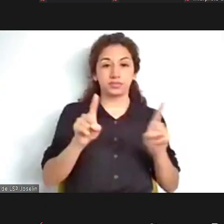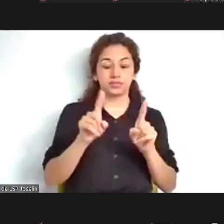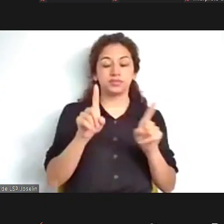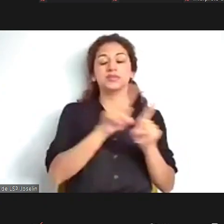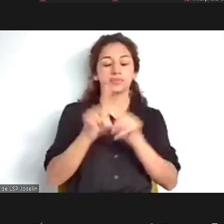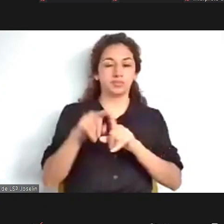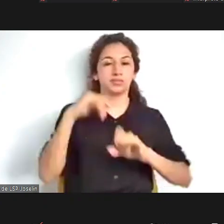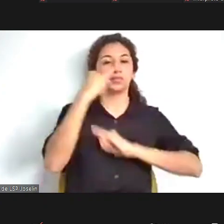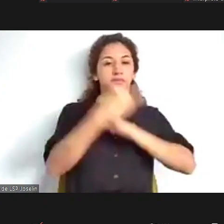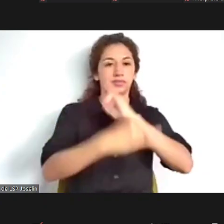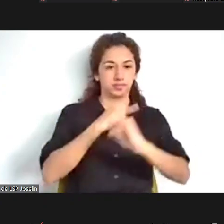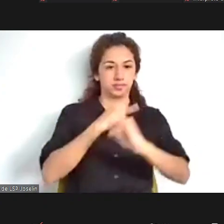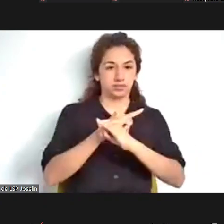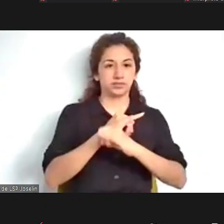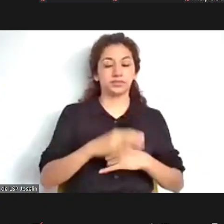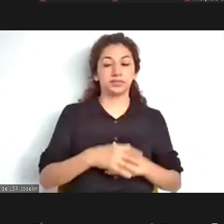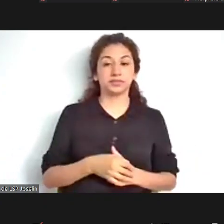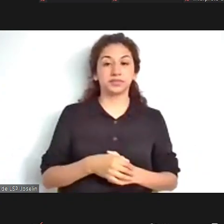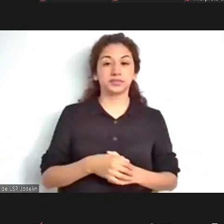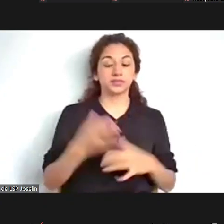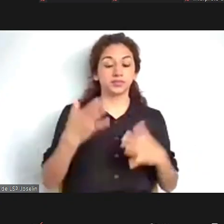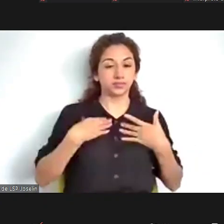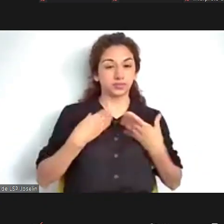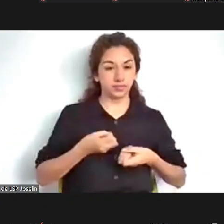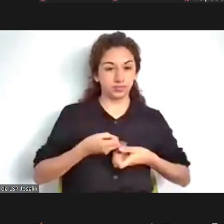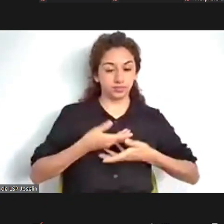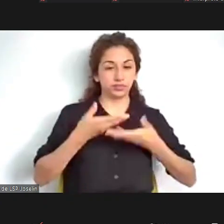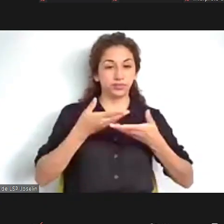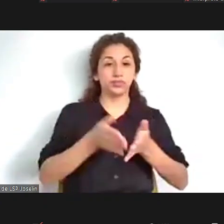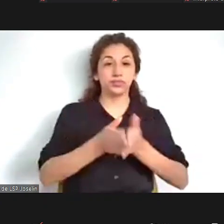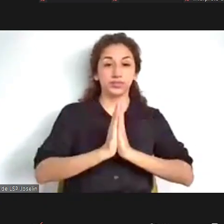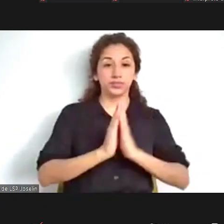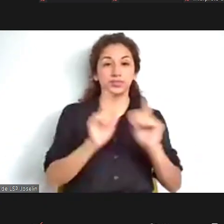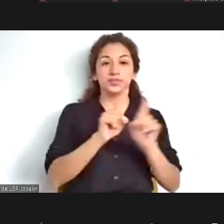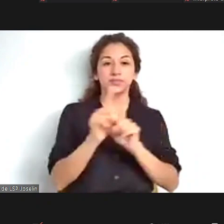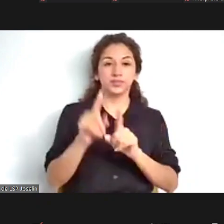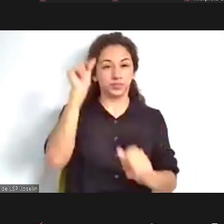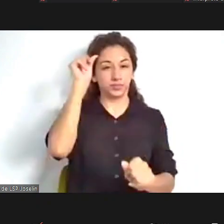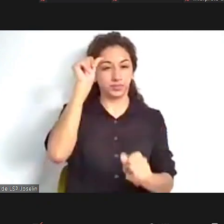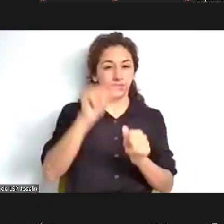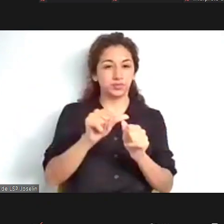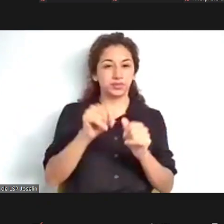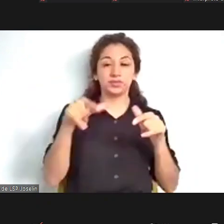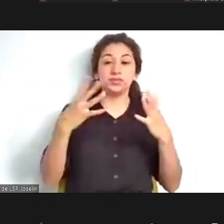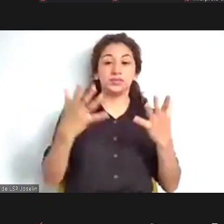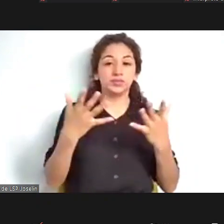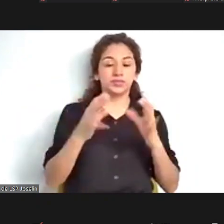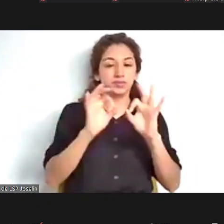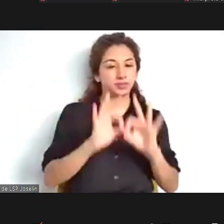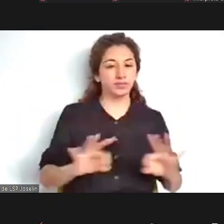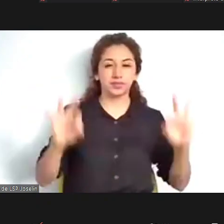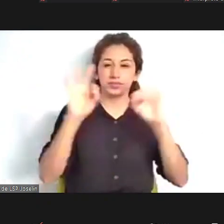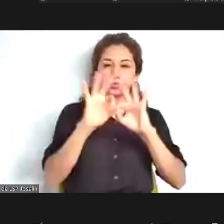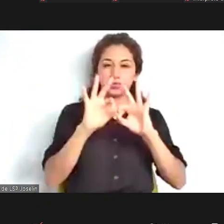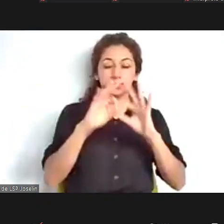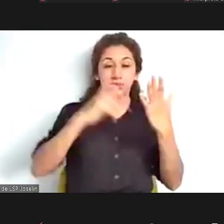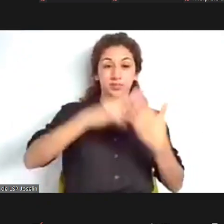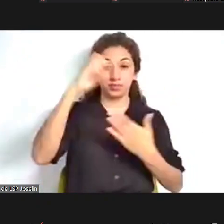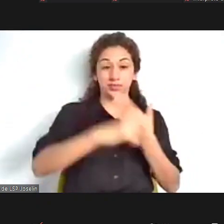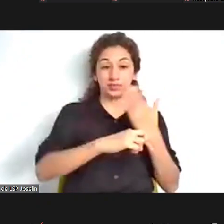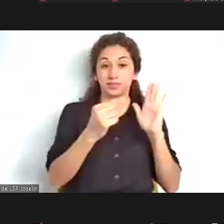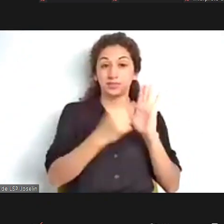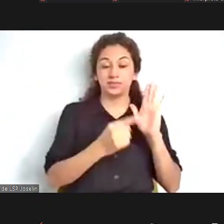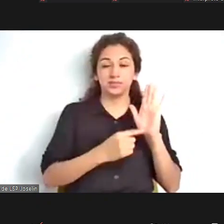poverty uh policy not only national but also internationally allow me to sub underline the adoption